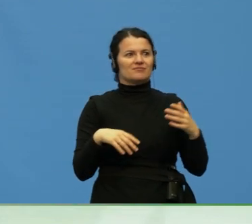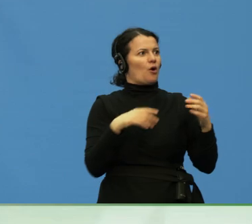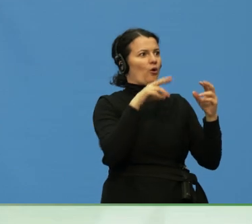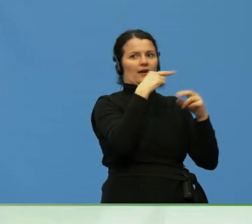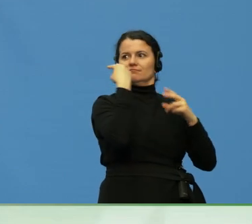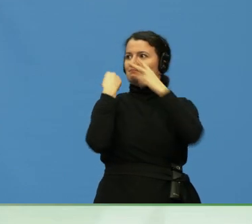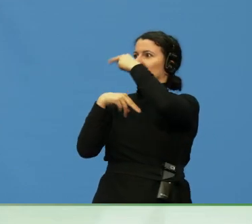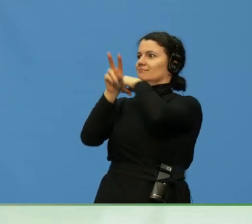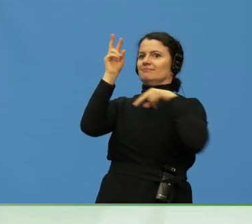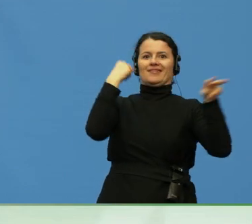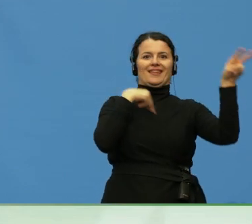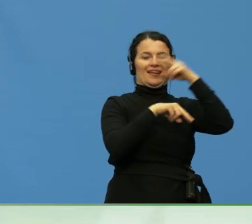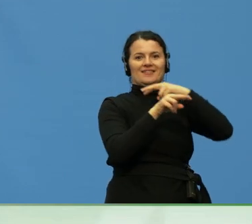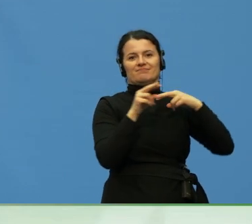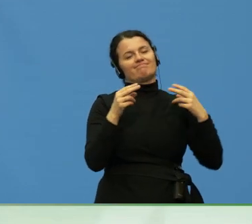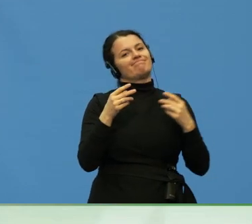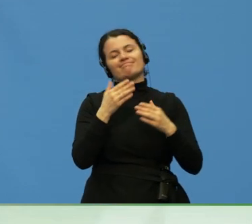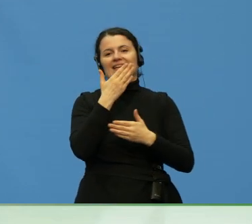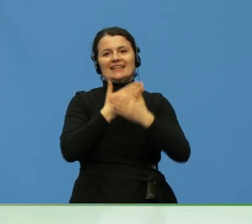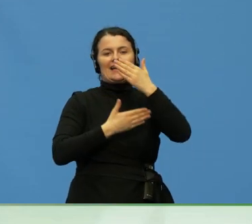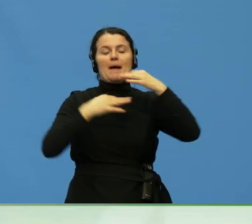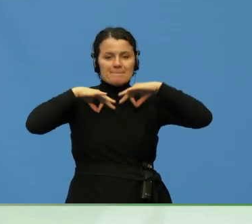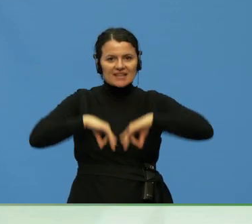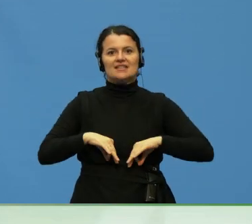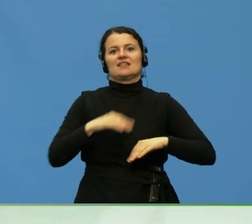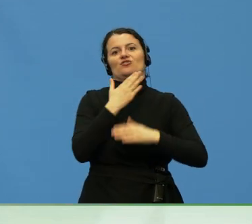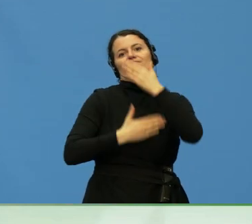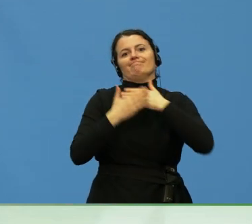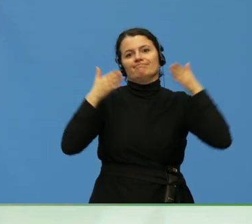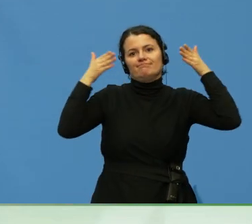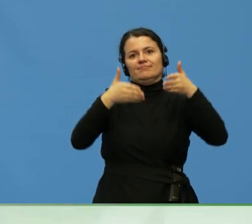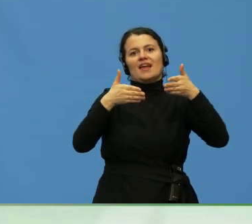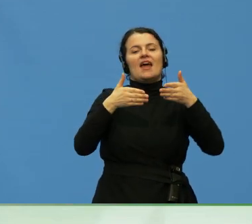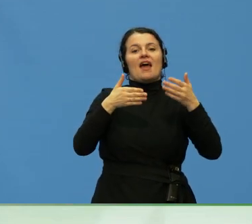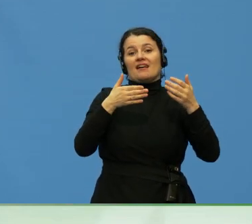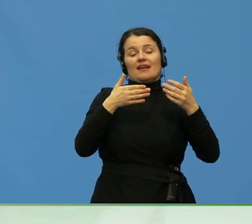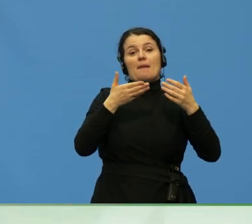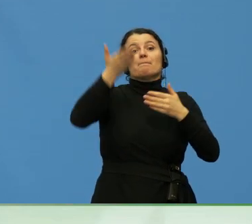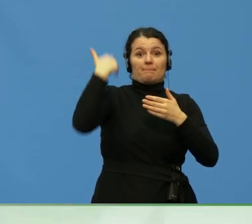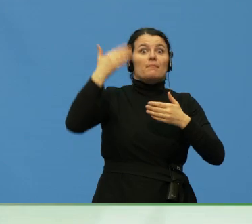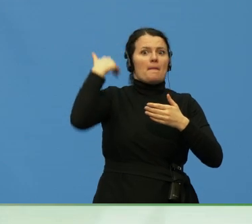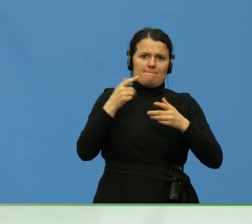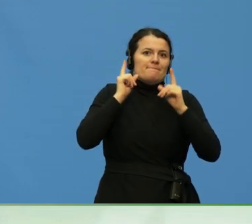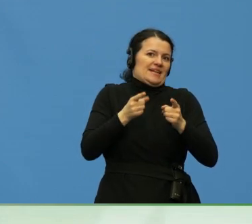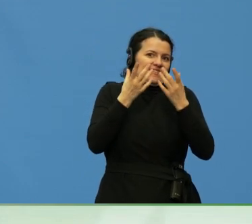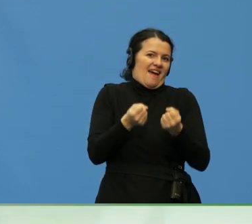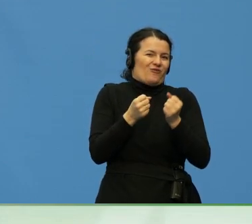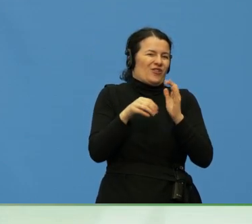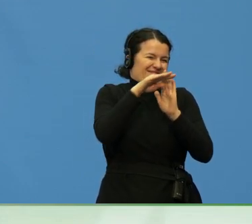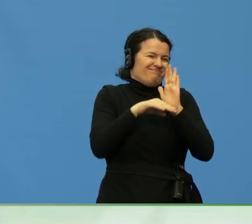that we needed at the time. I think it's the thing that we still need in Canada. I mean, I'm not running the country at present, so I can't make that